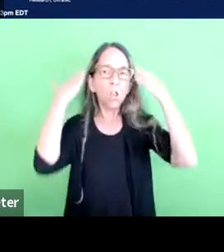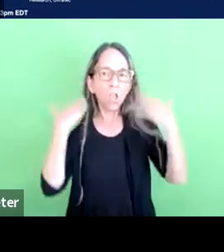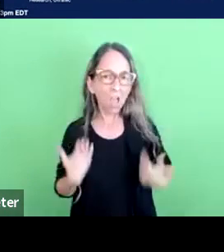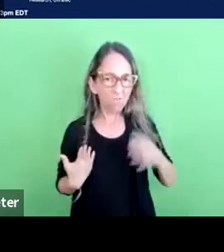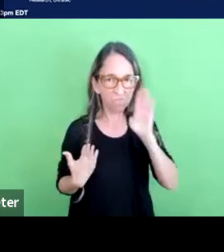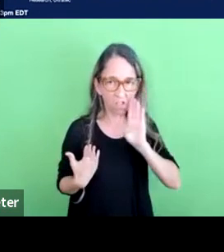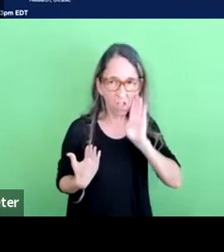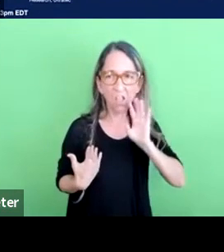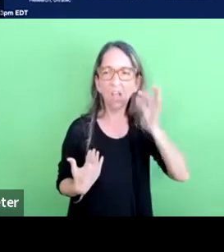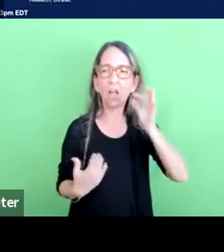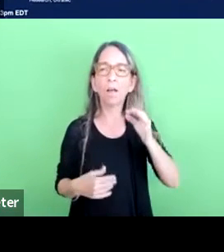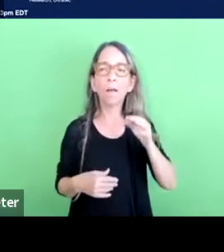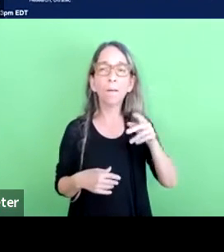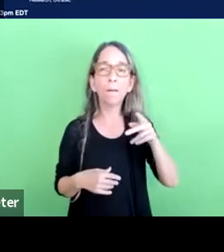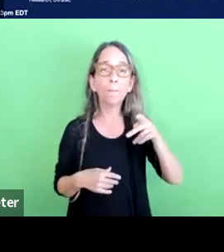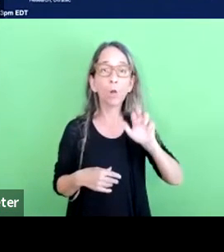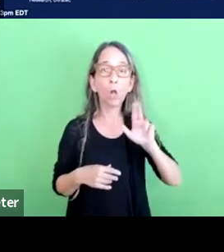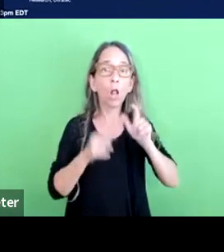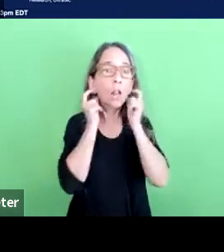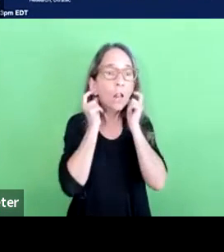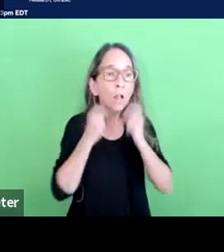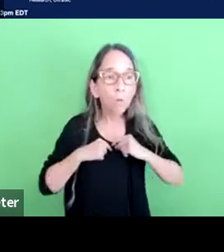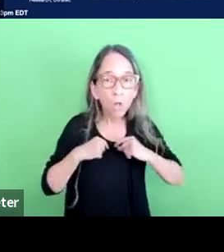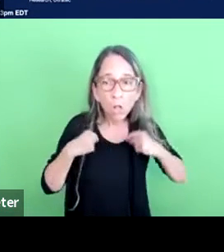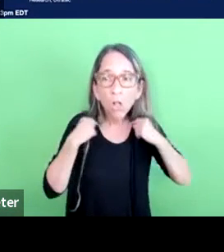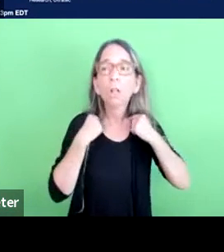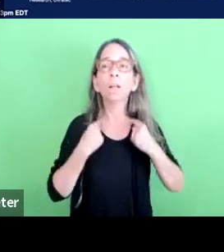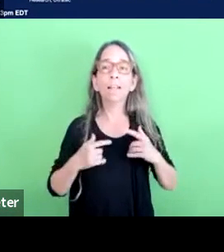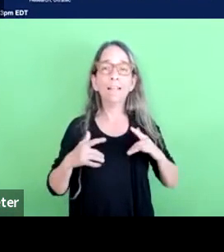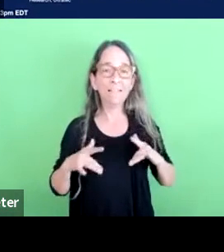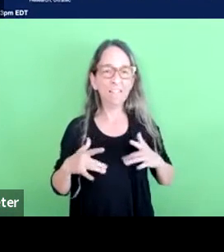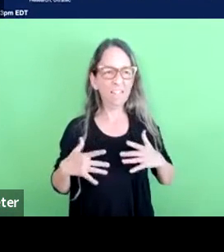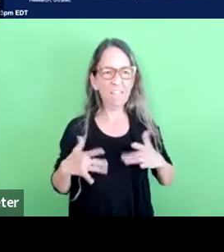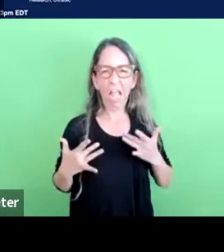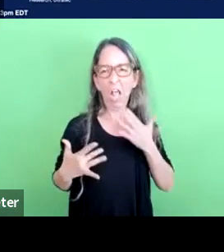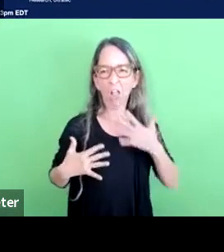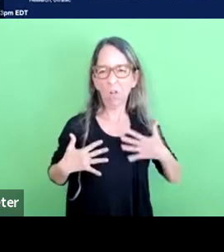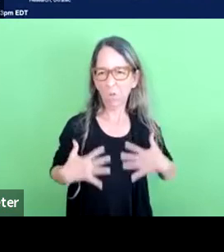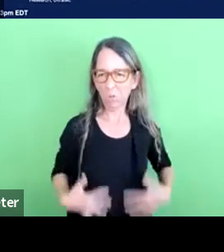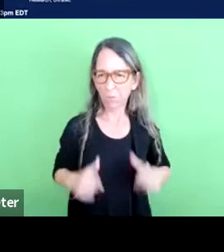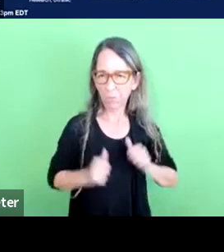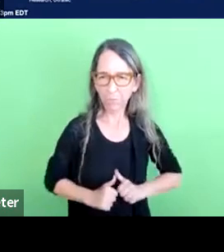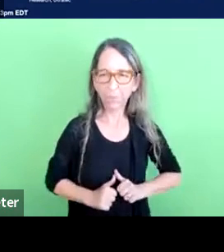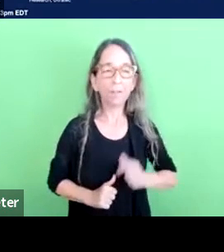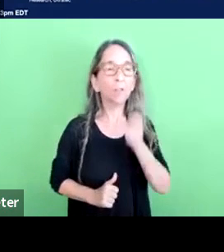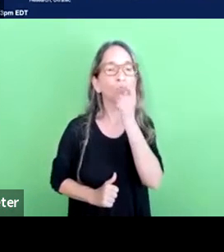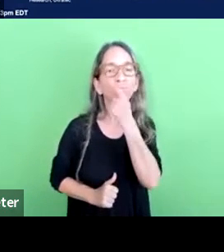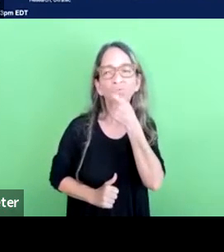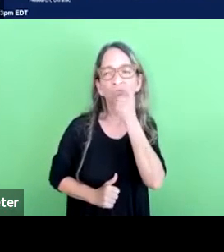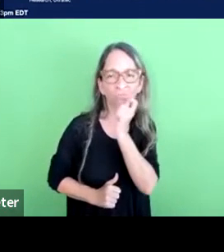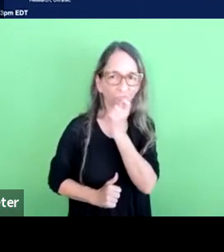and red lipstick. I work for InnoCaption, and I am happy to be here today.